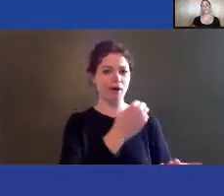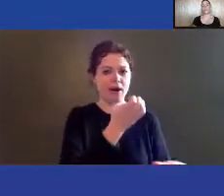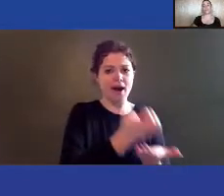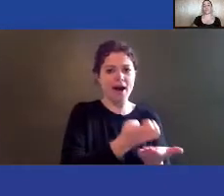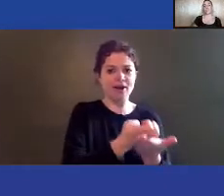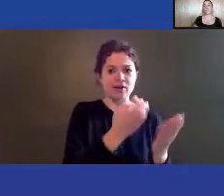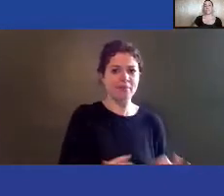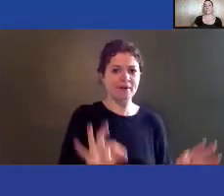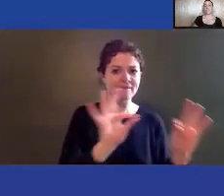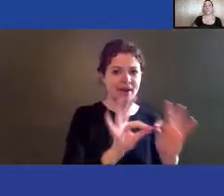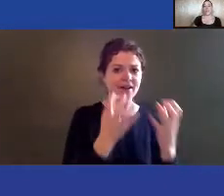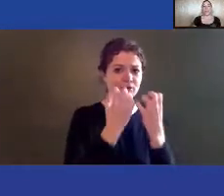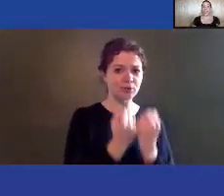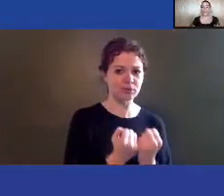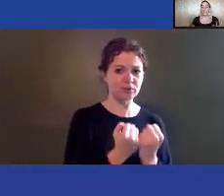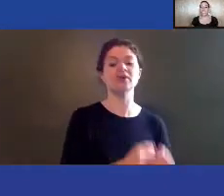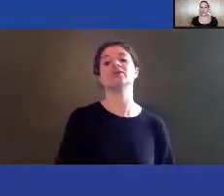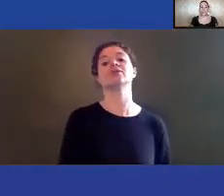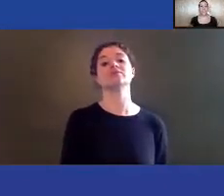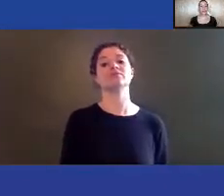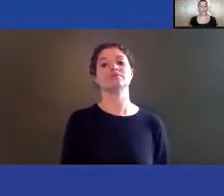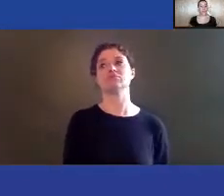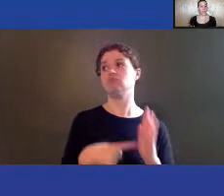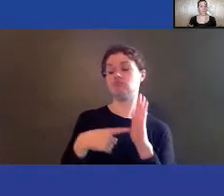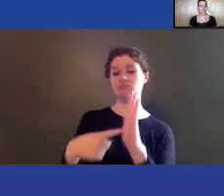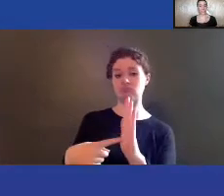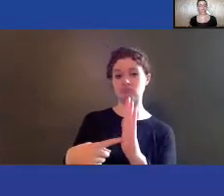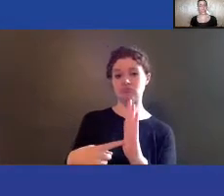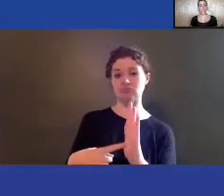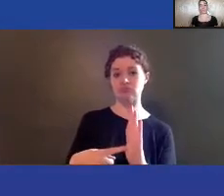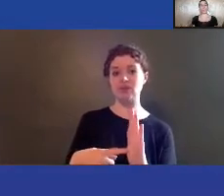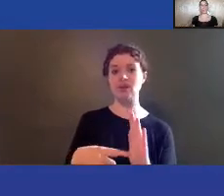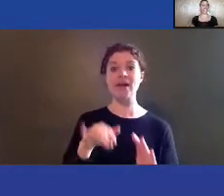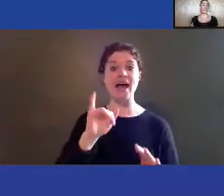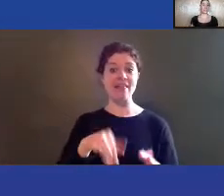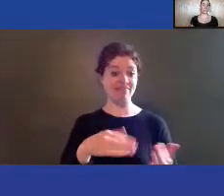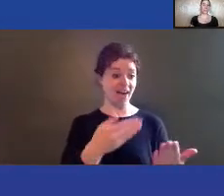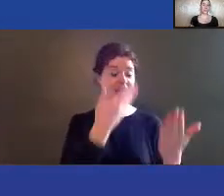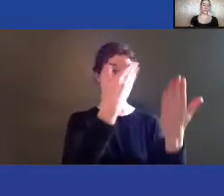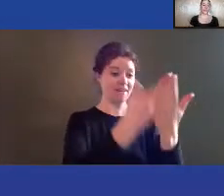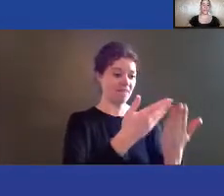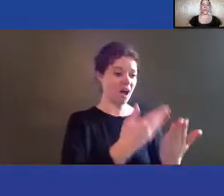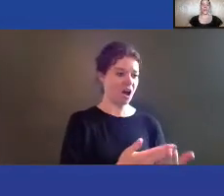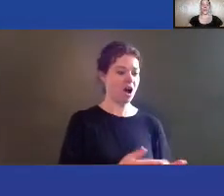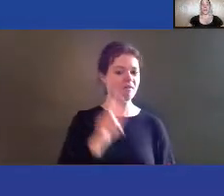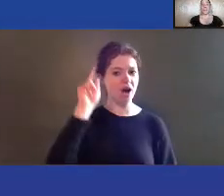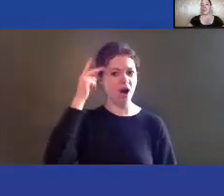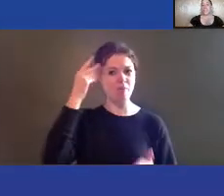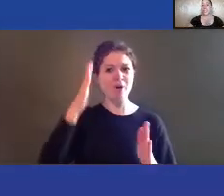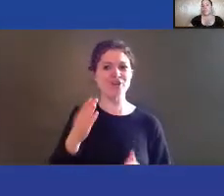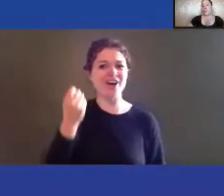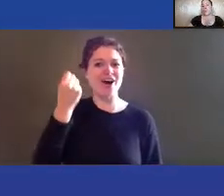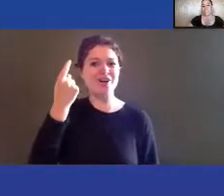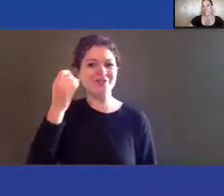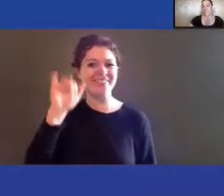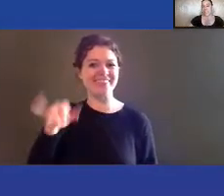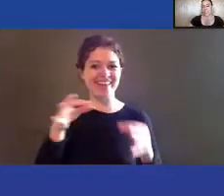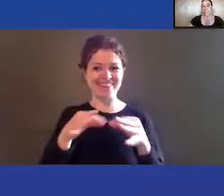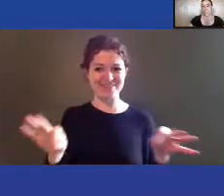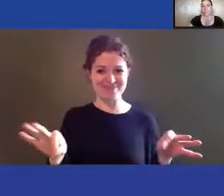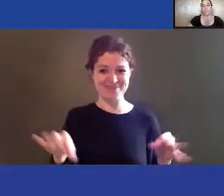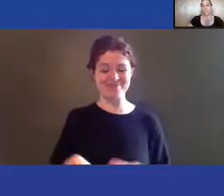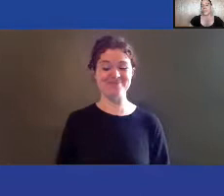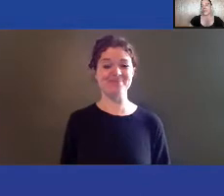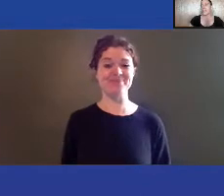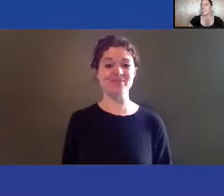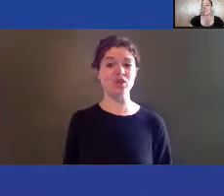historic underinvestments. And you'll be speaking in terms that legislators can really relate to. And then you can use qualitative